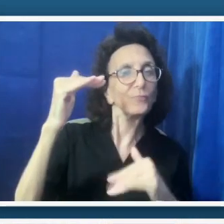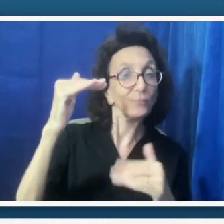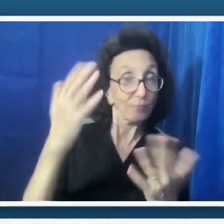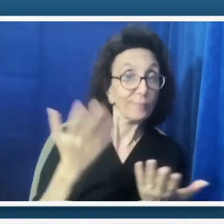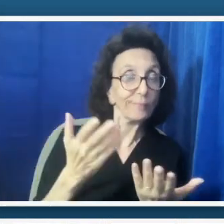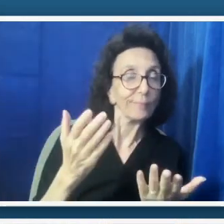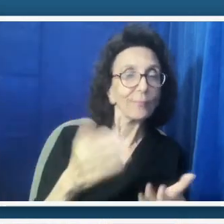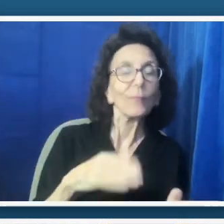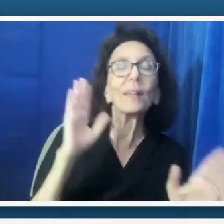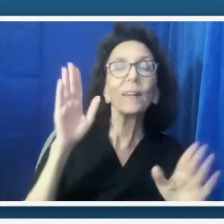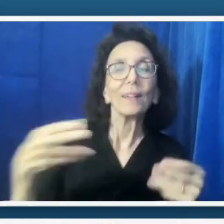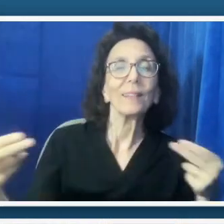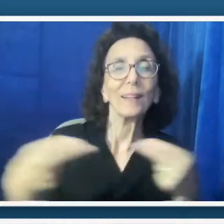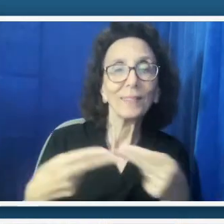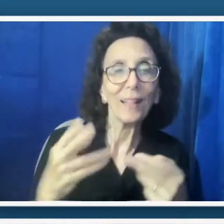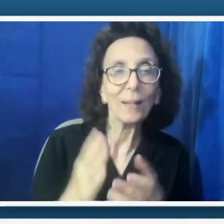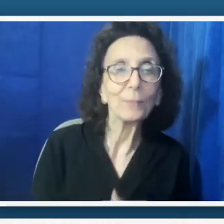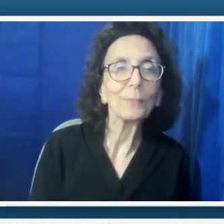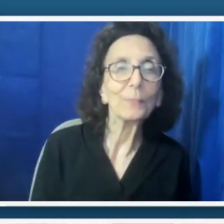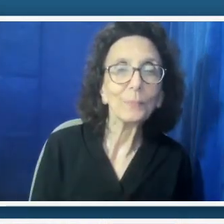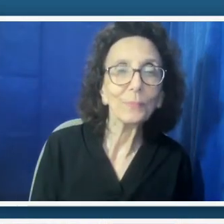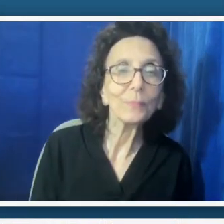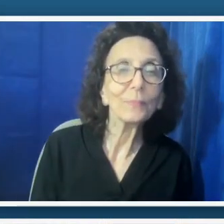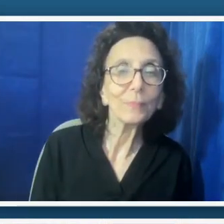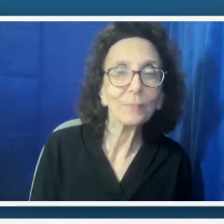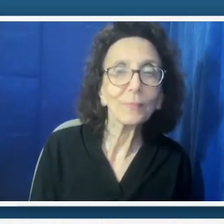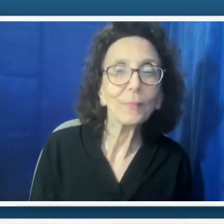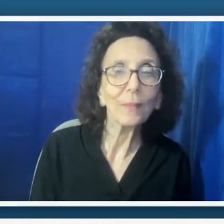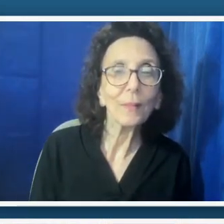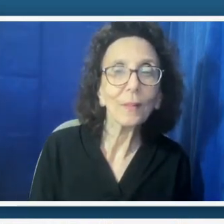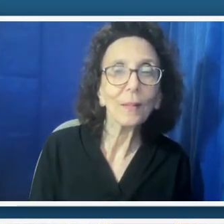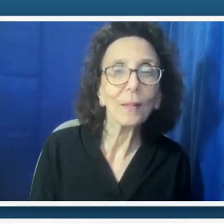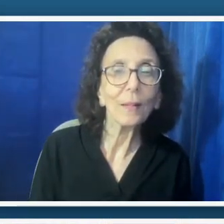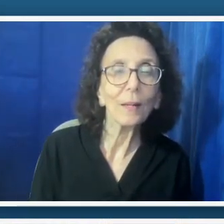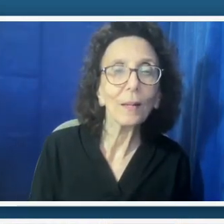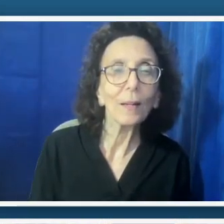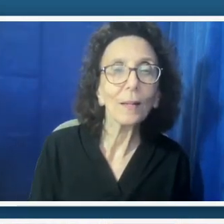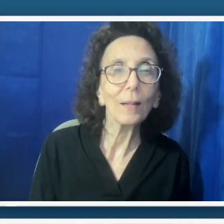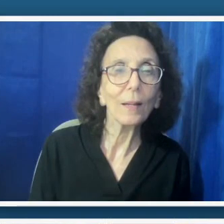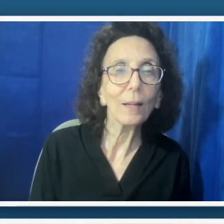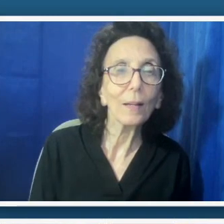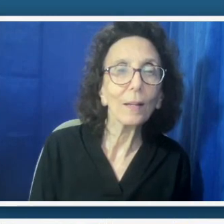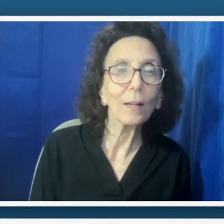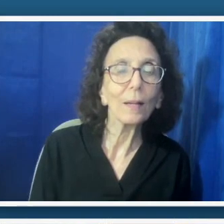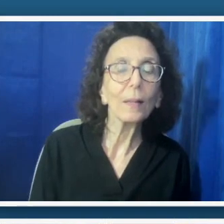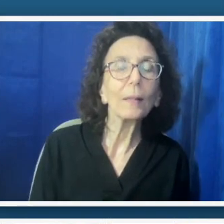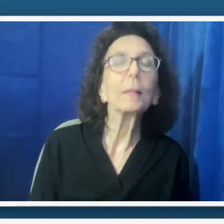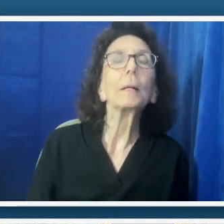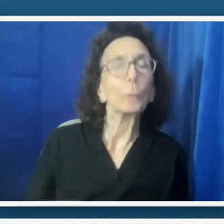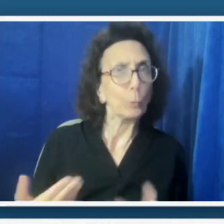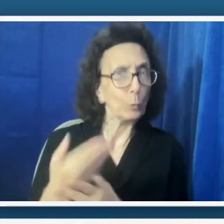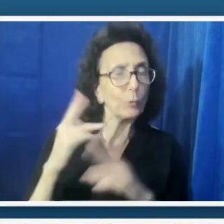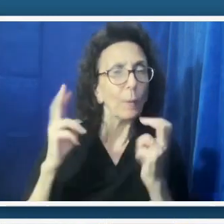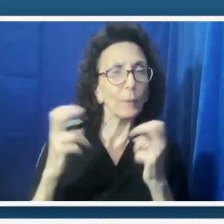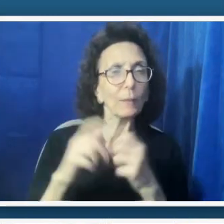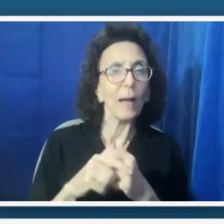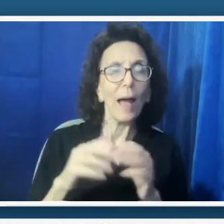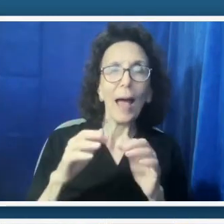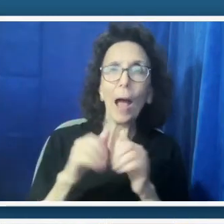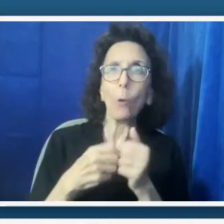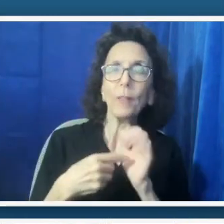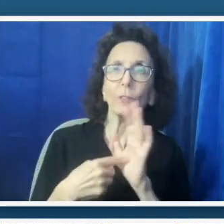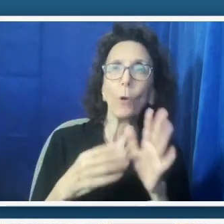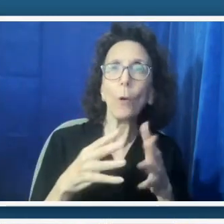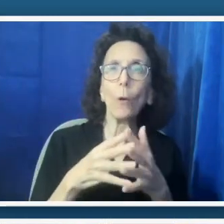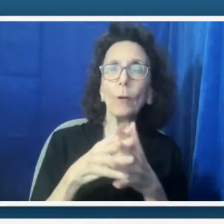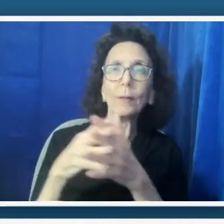slide, you'll see, moving on to a slightly different topic, the depiction of American Indians in these